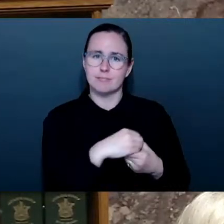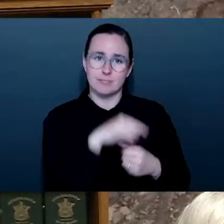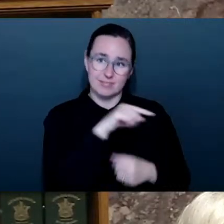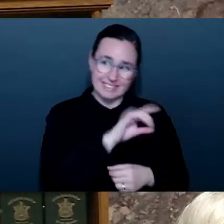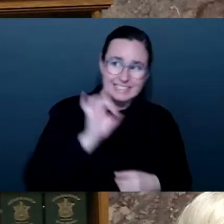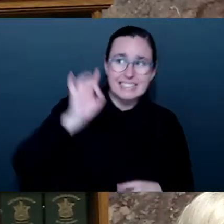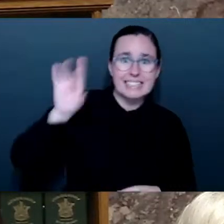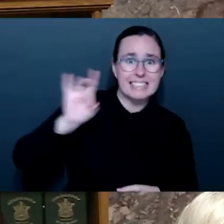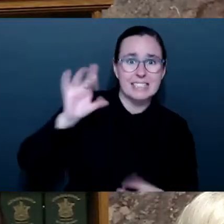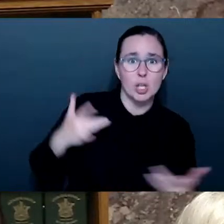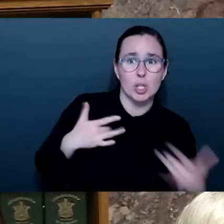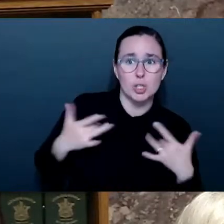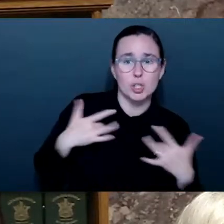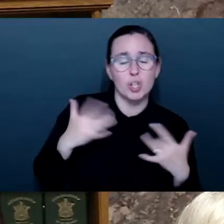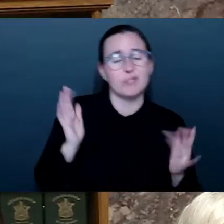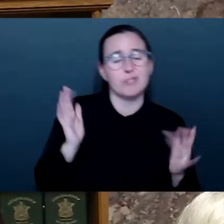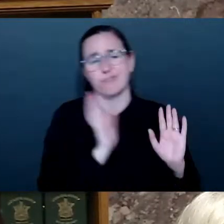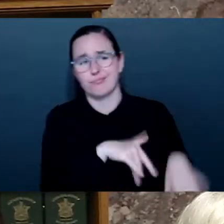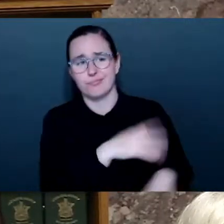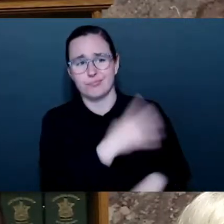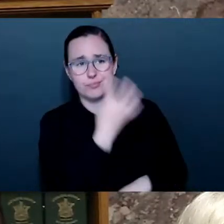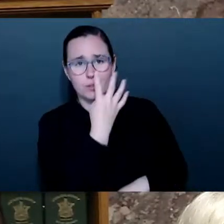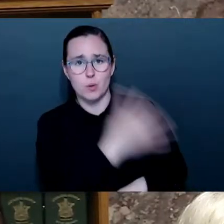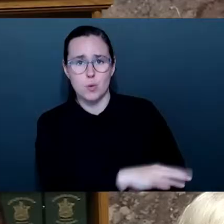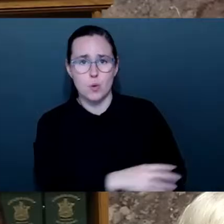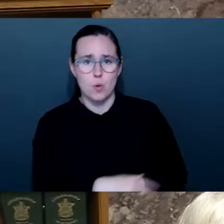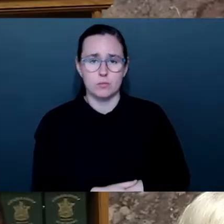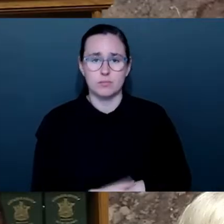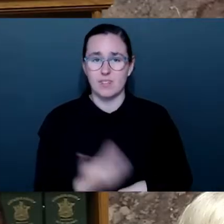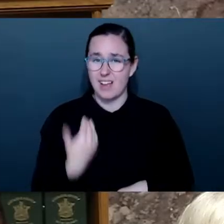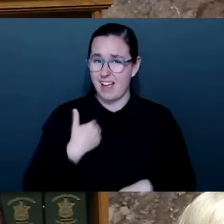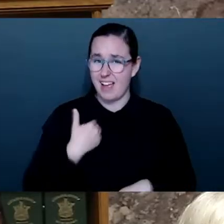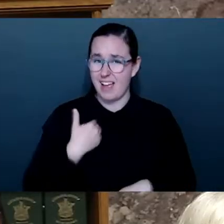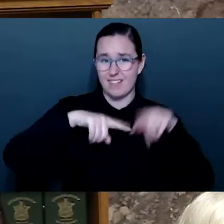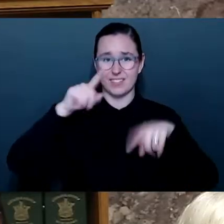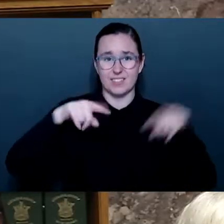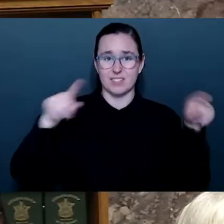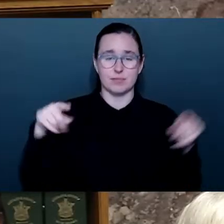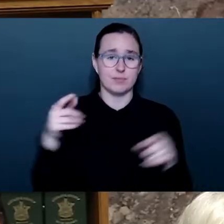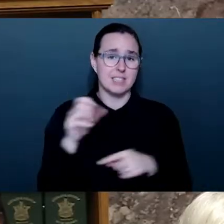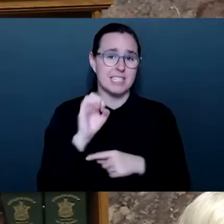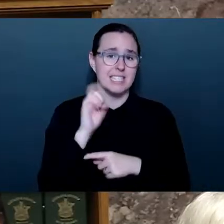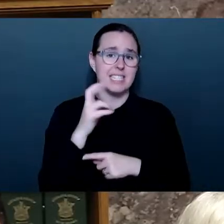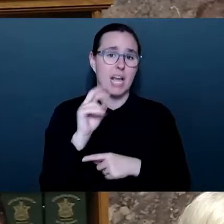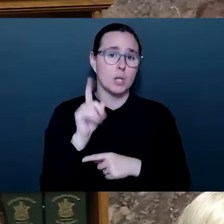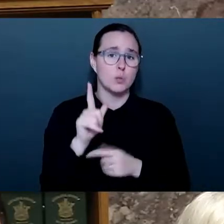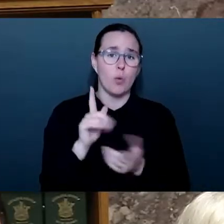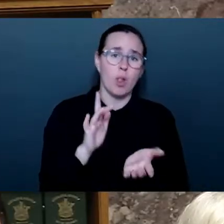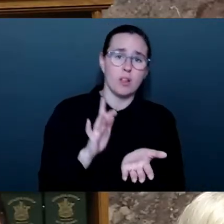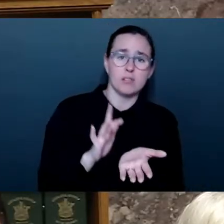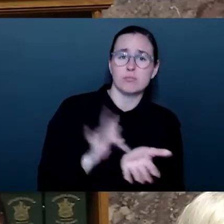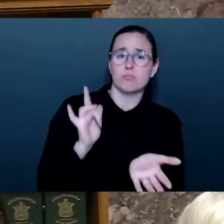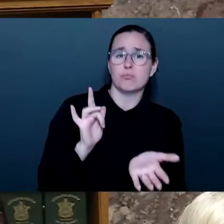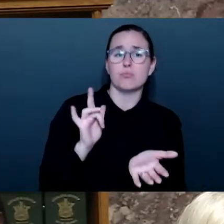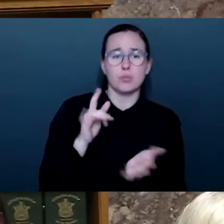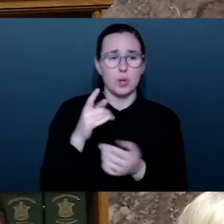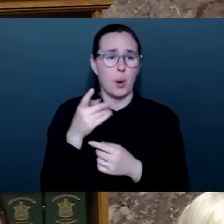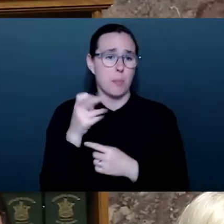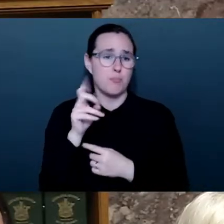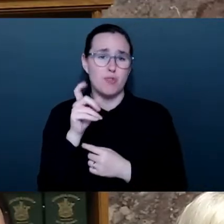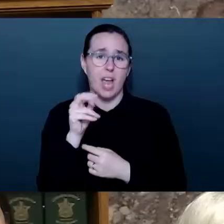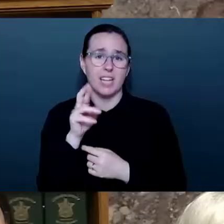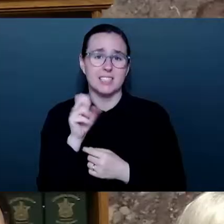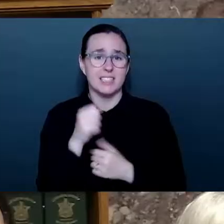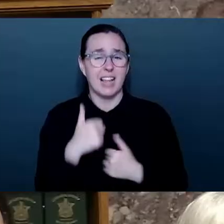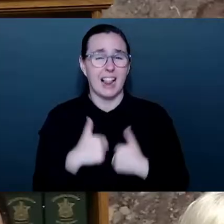Nass Valley being supervised by parole officers more than 700 kilometers away. This minister seems to think that's just fine, so